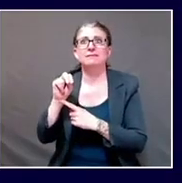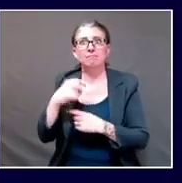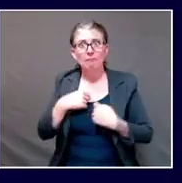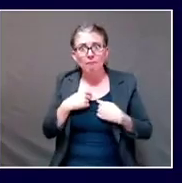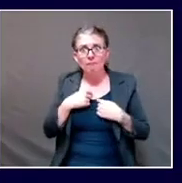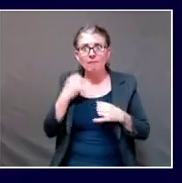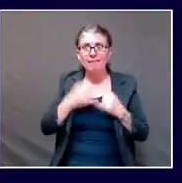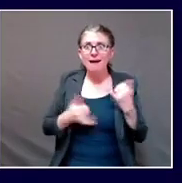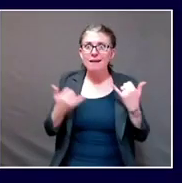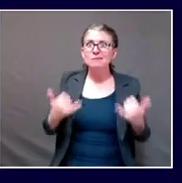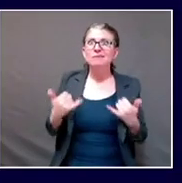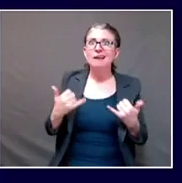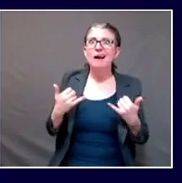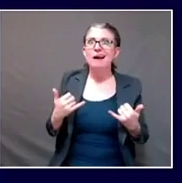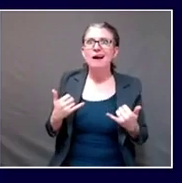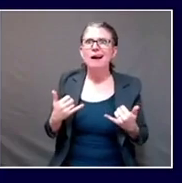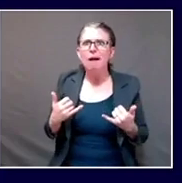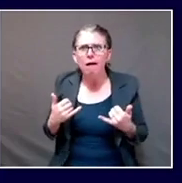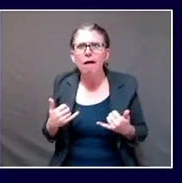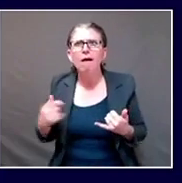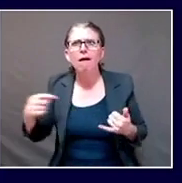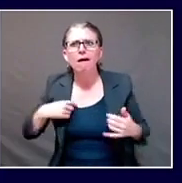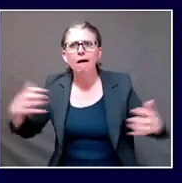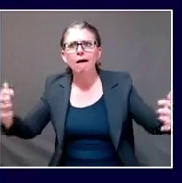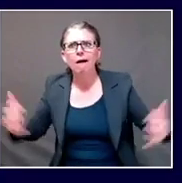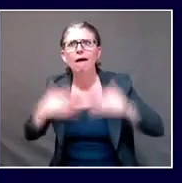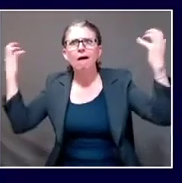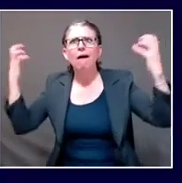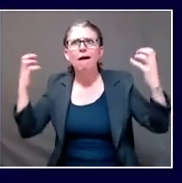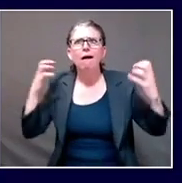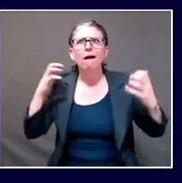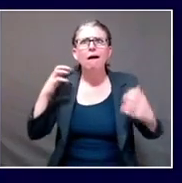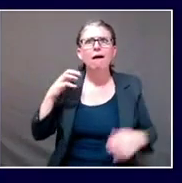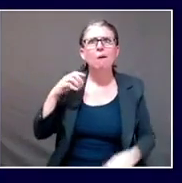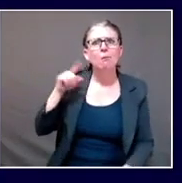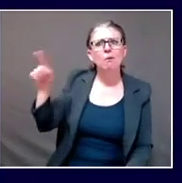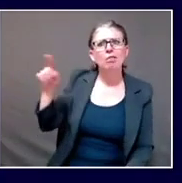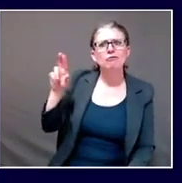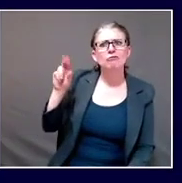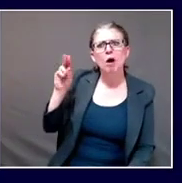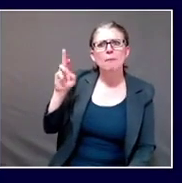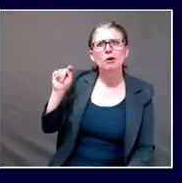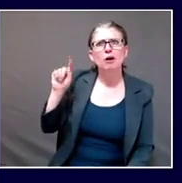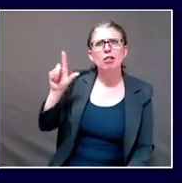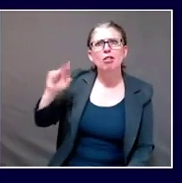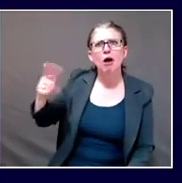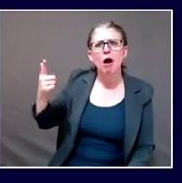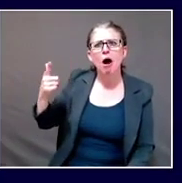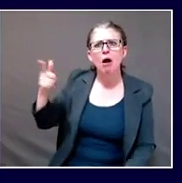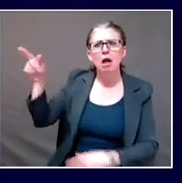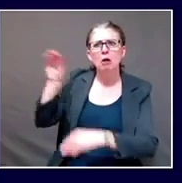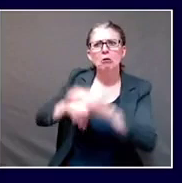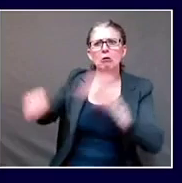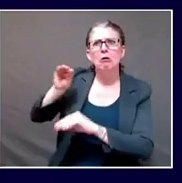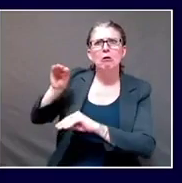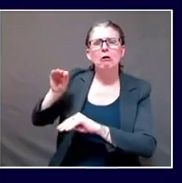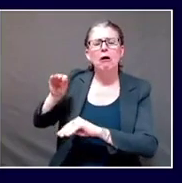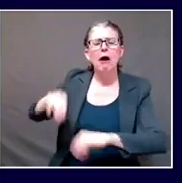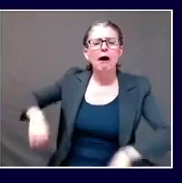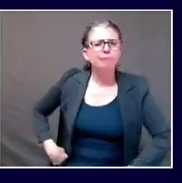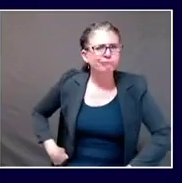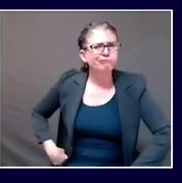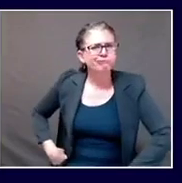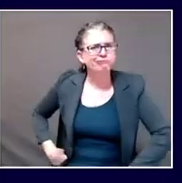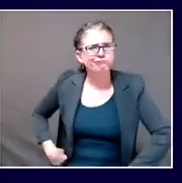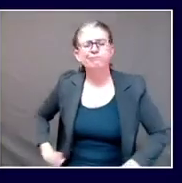athletics, specifically the University of Maine. I know that the school has put in